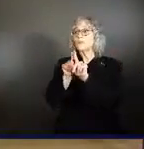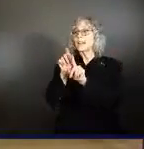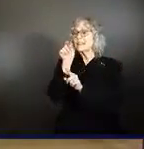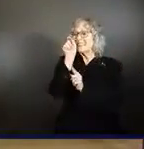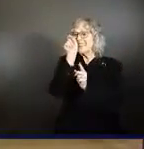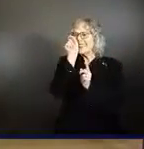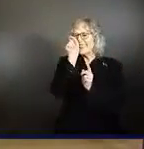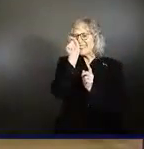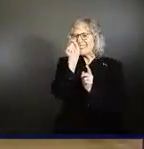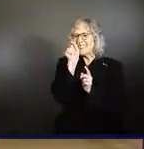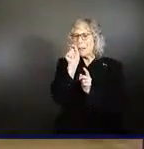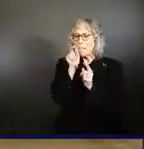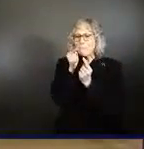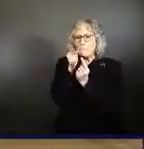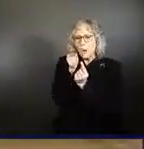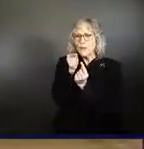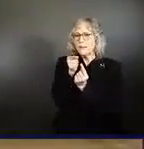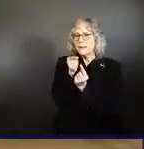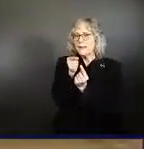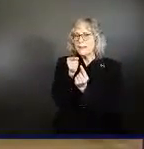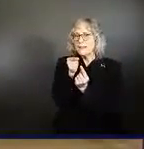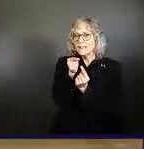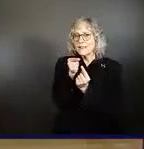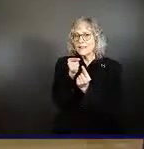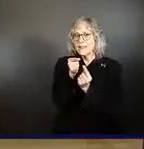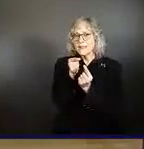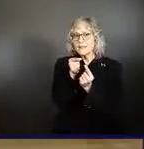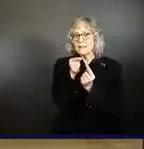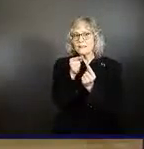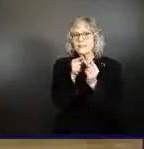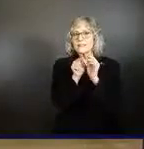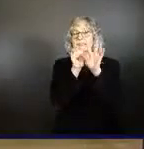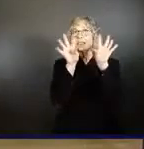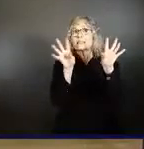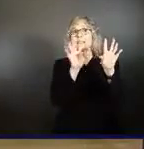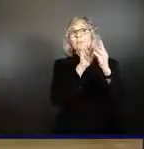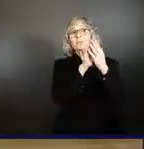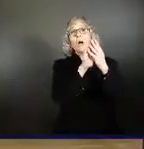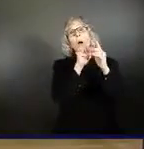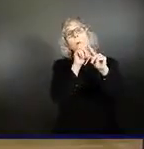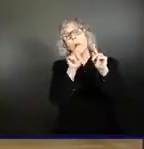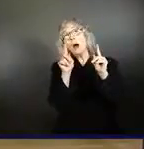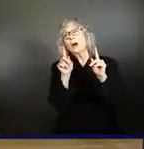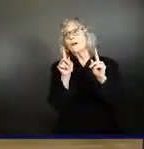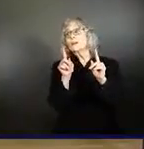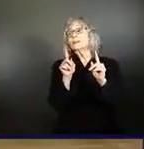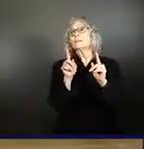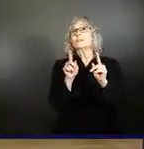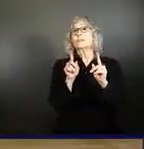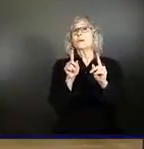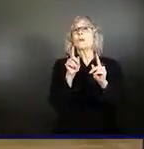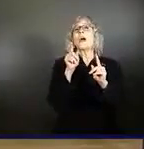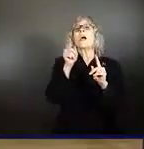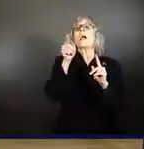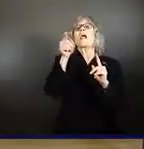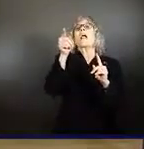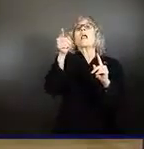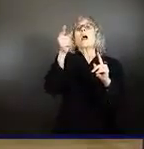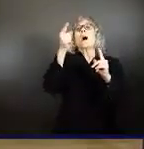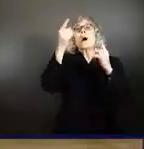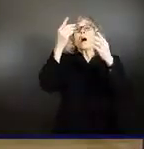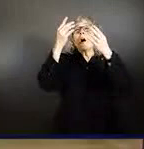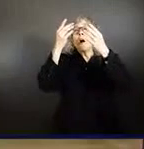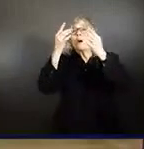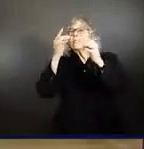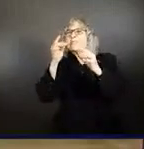pointy points in the images. There's a point, though, in which, especially for the faintest stars, in which it gets kind of